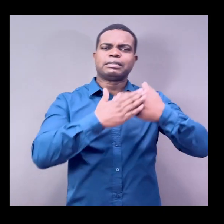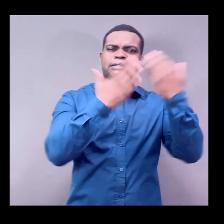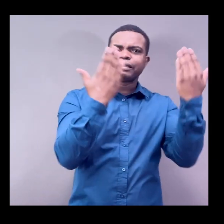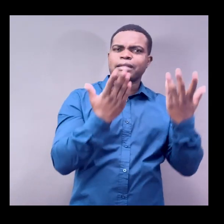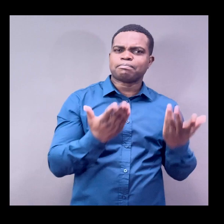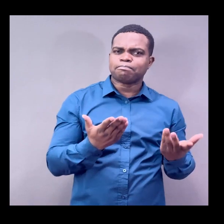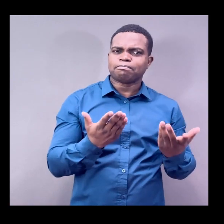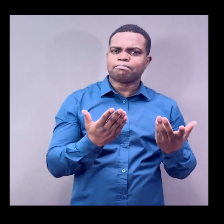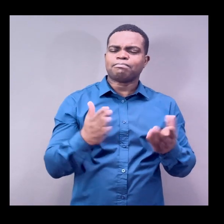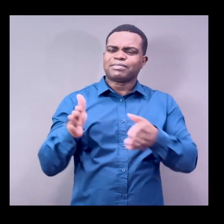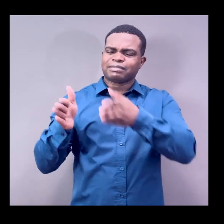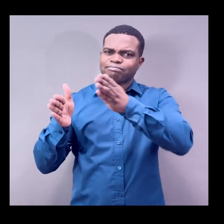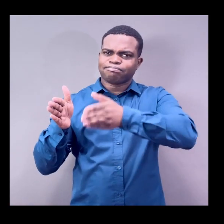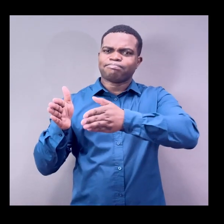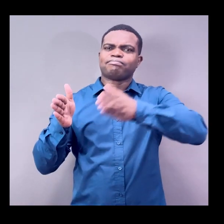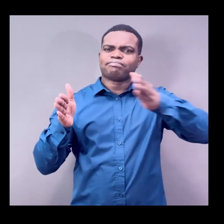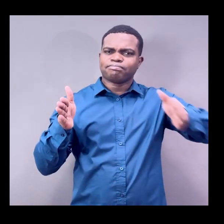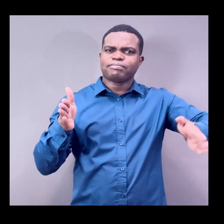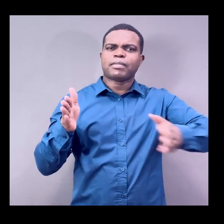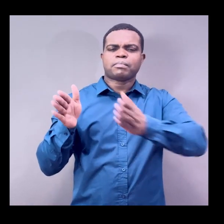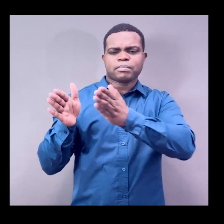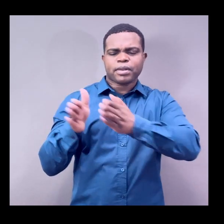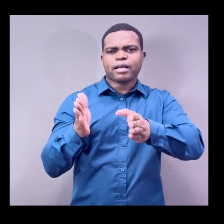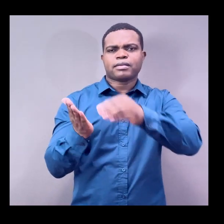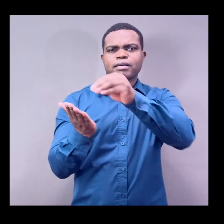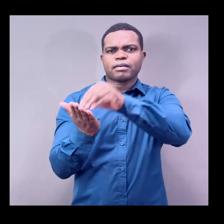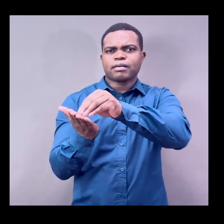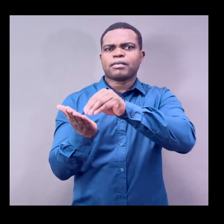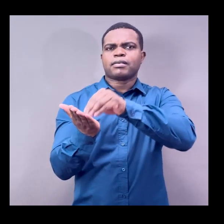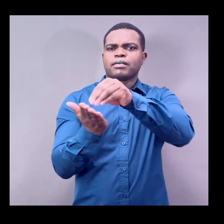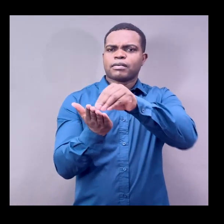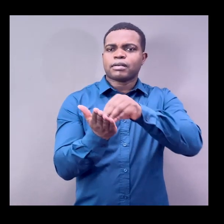it, the timelines and the deadlines. So for example,